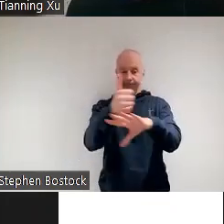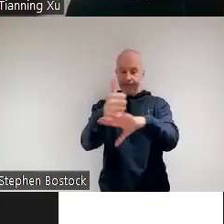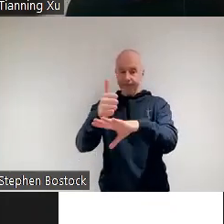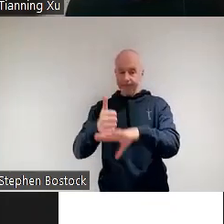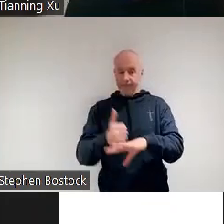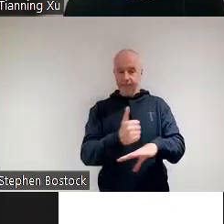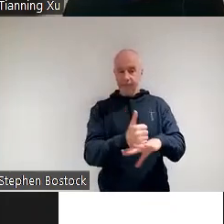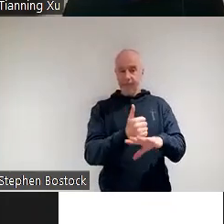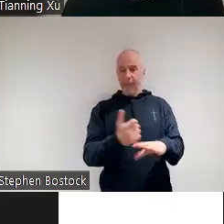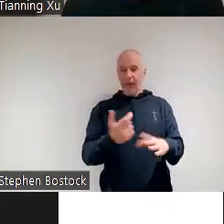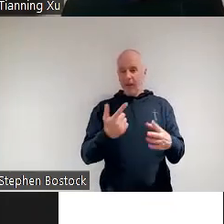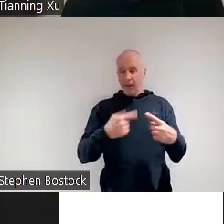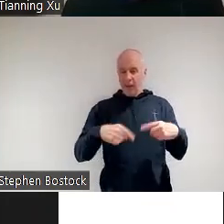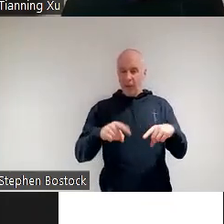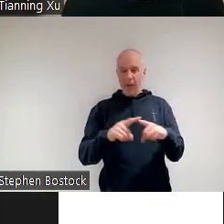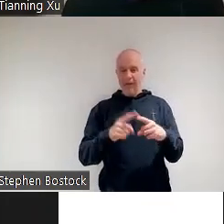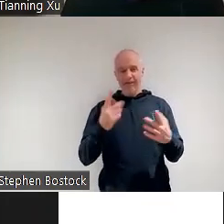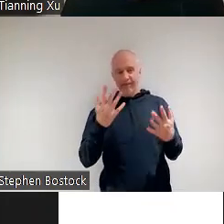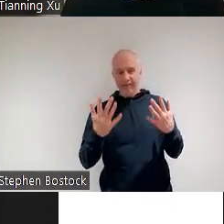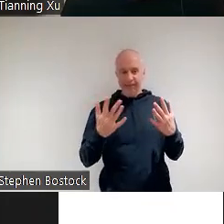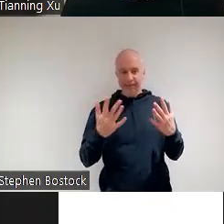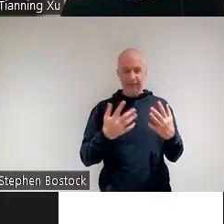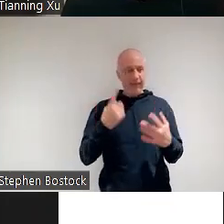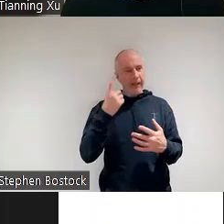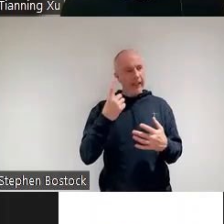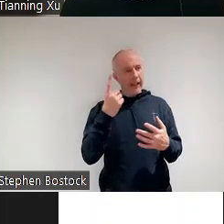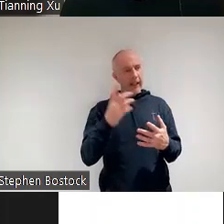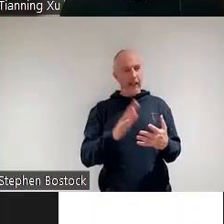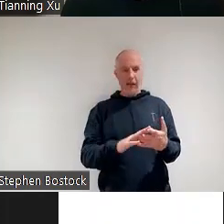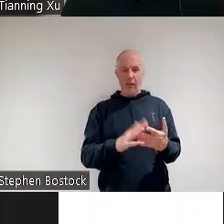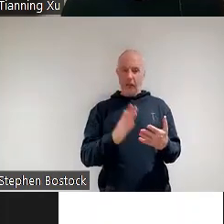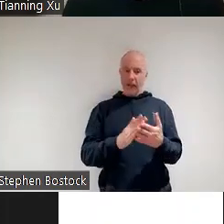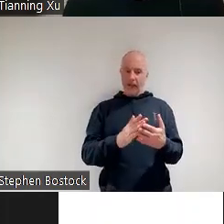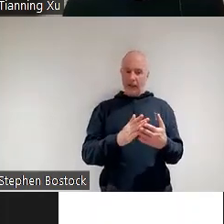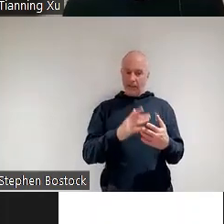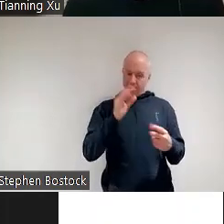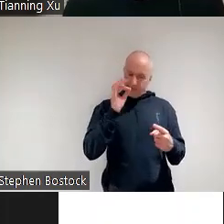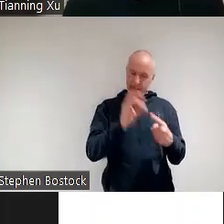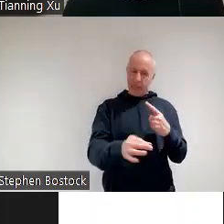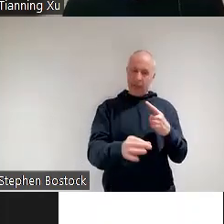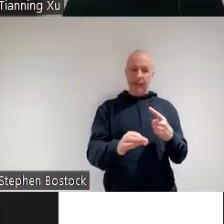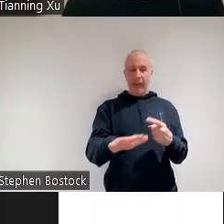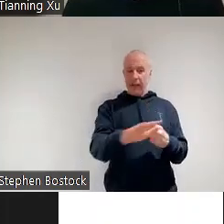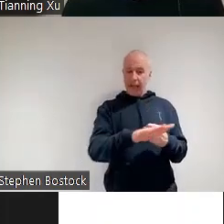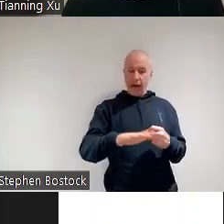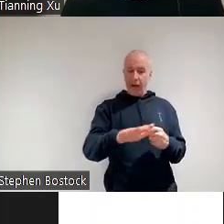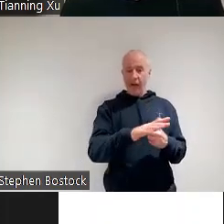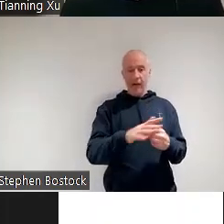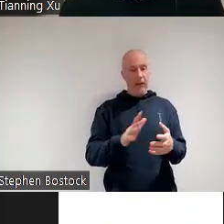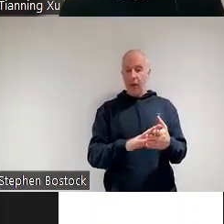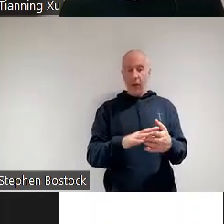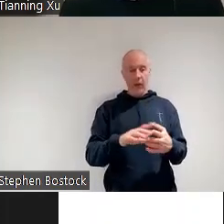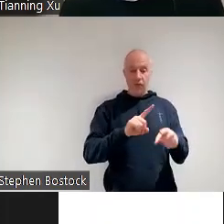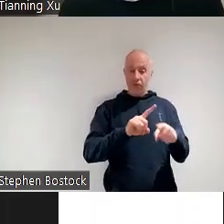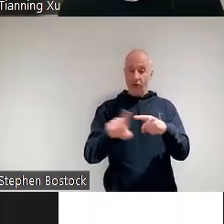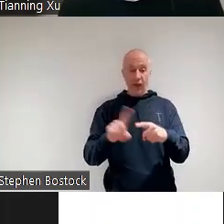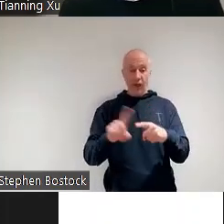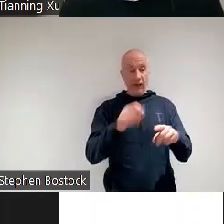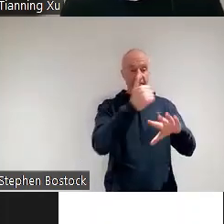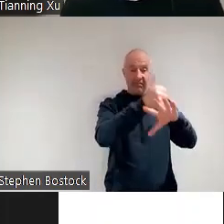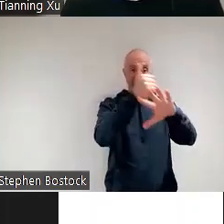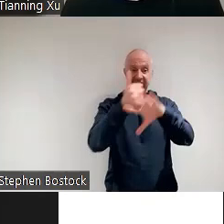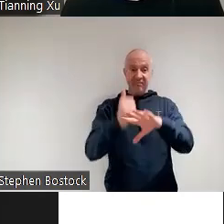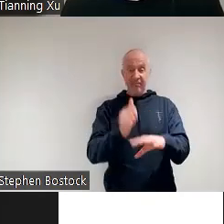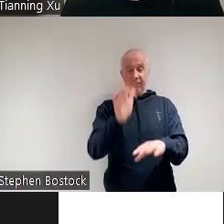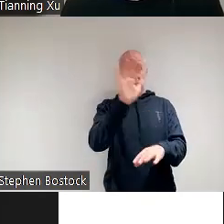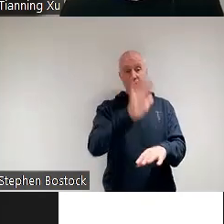we don't think too much like a group them just in very specific locations. We try to put them everywhere we can, because